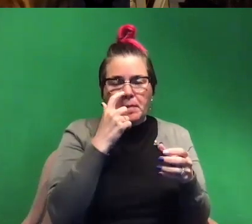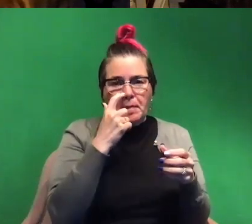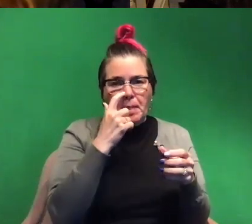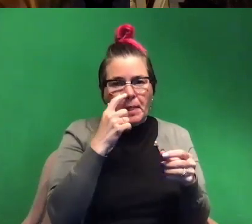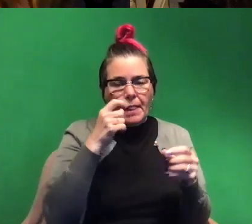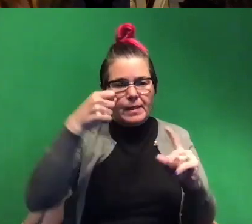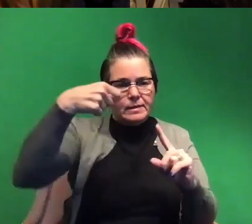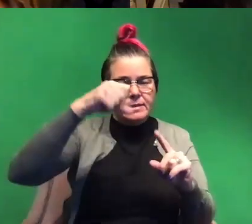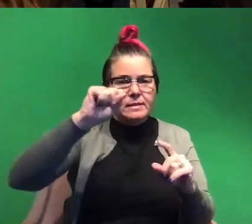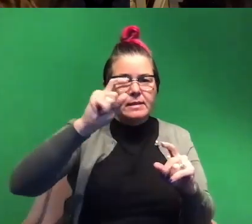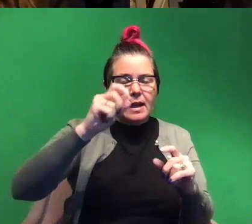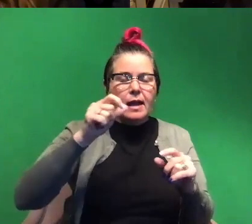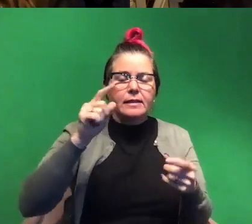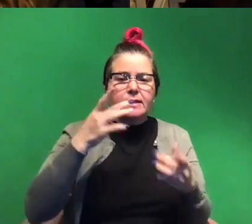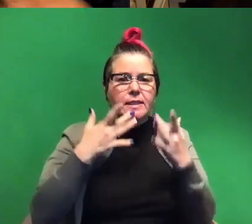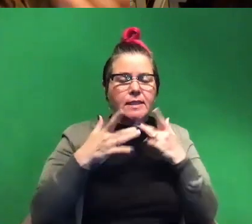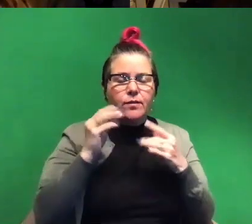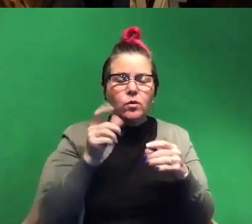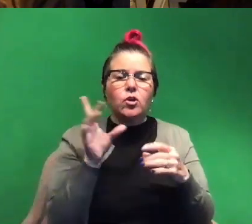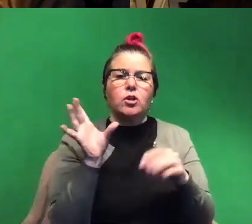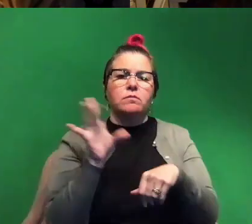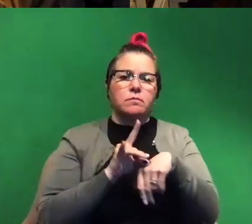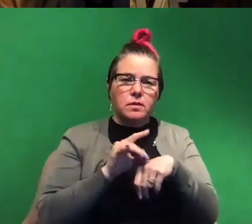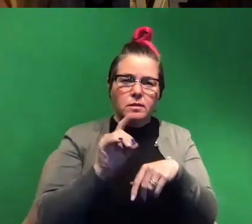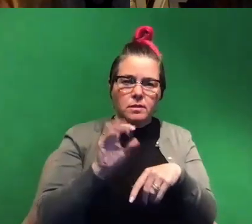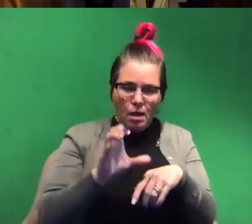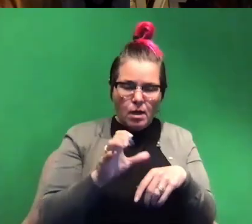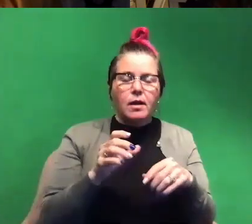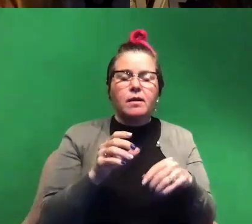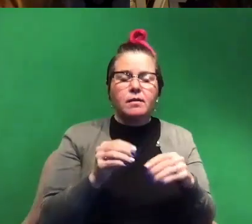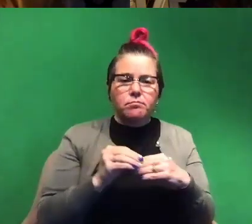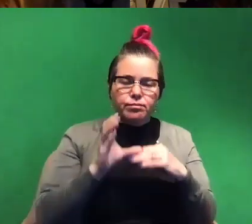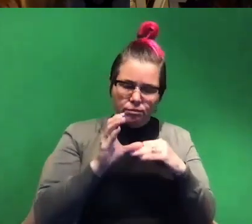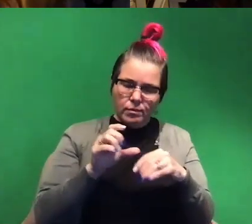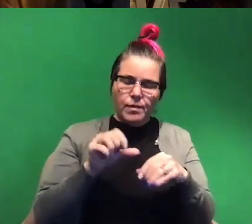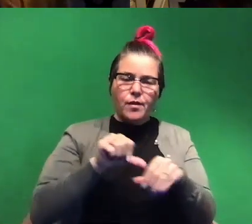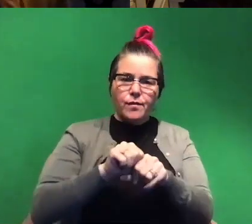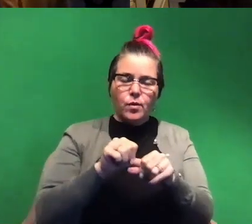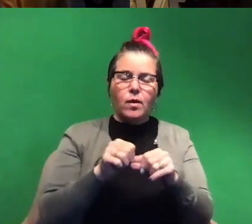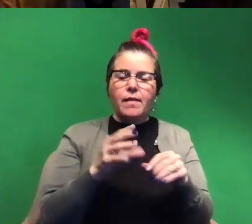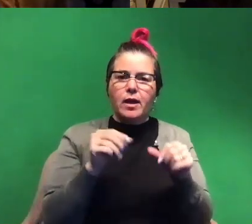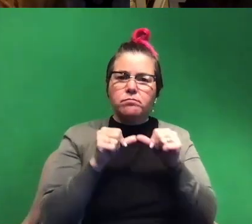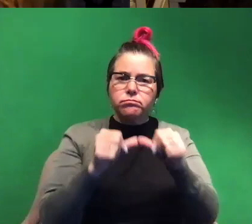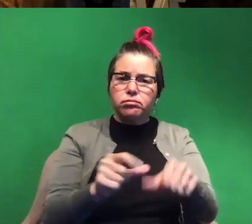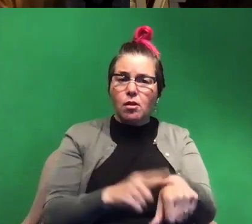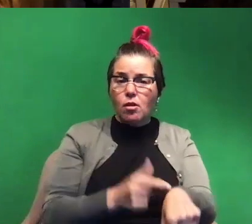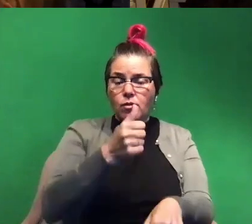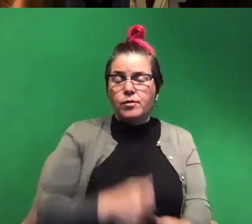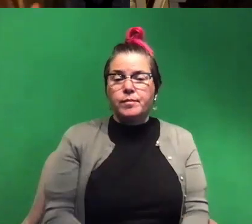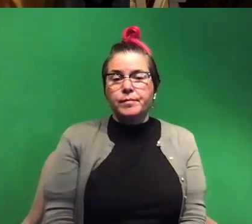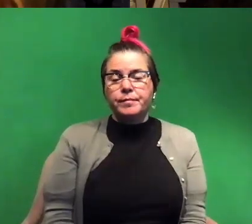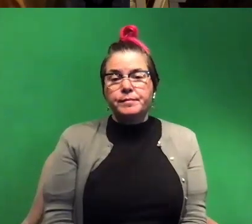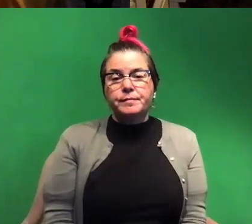that were low on fuel could dock with it and refuel, and that would extend the lifetime of them much further, because